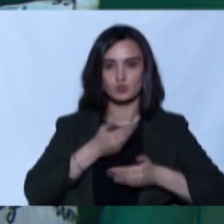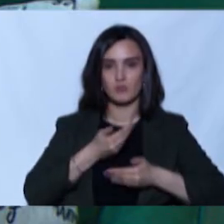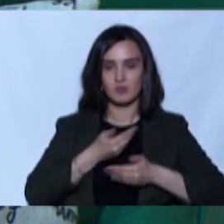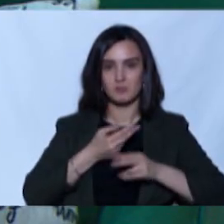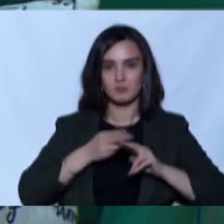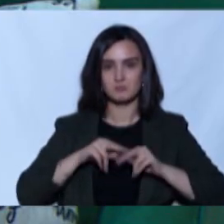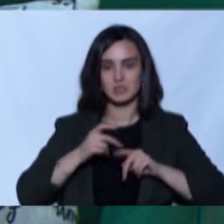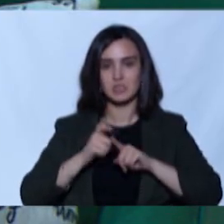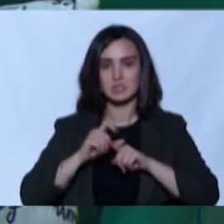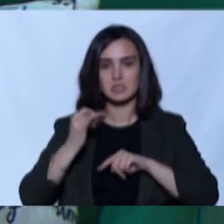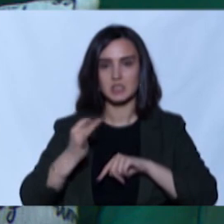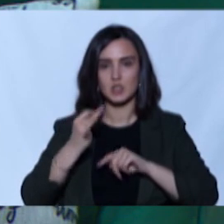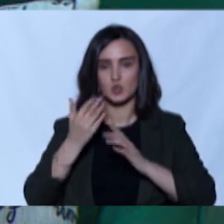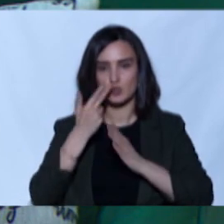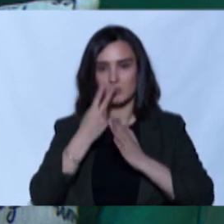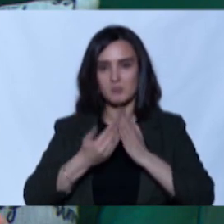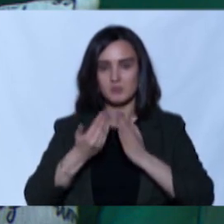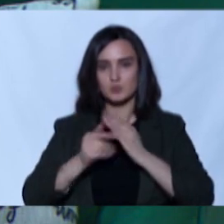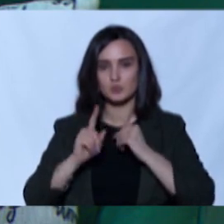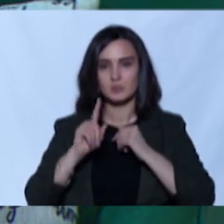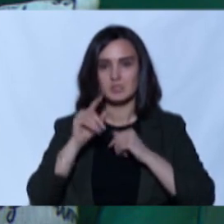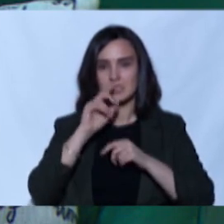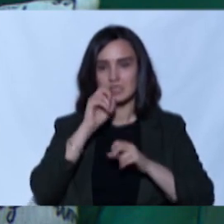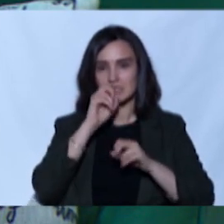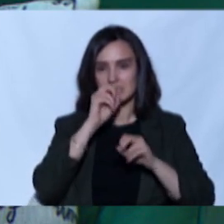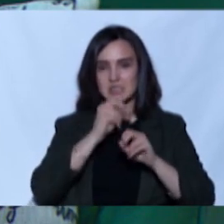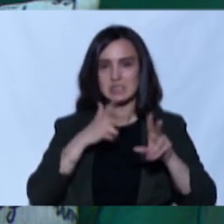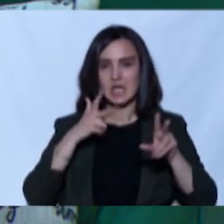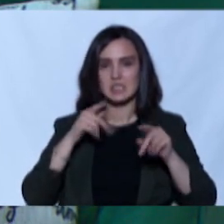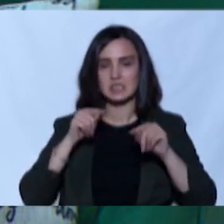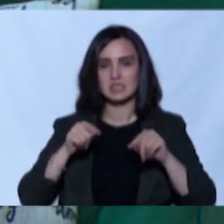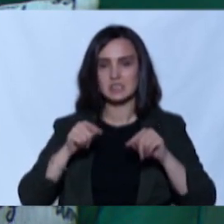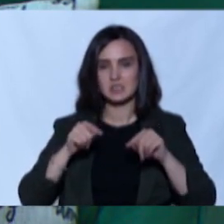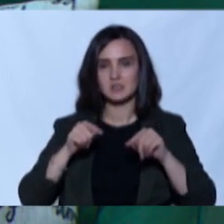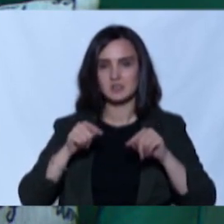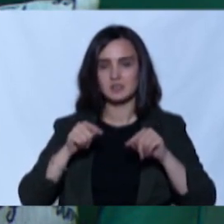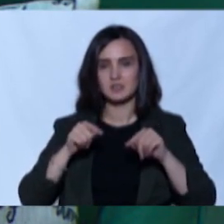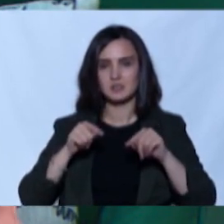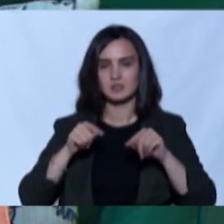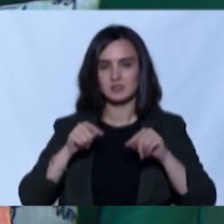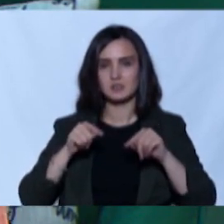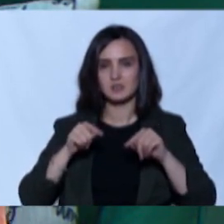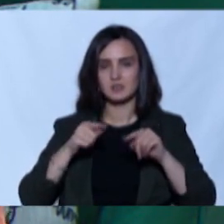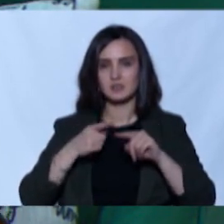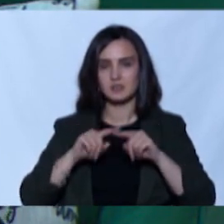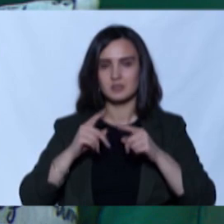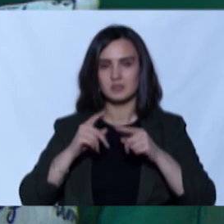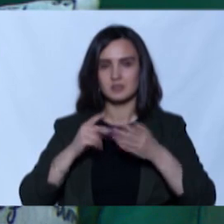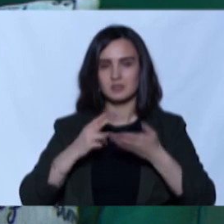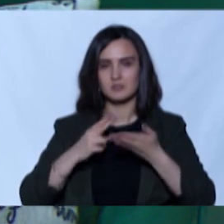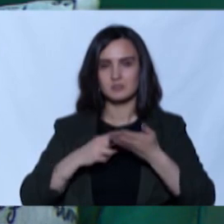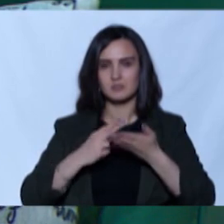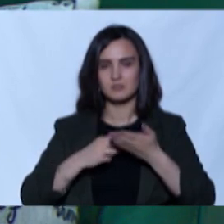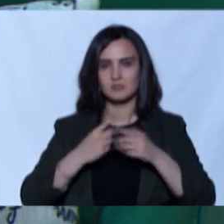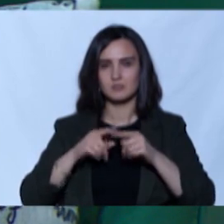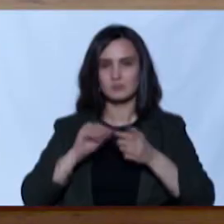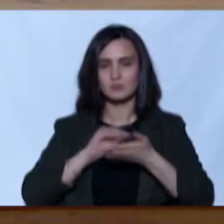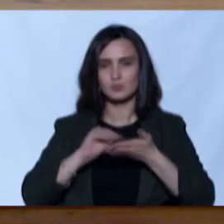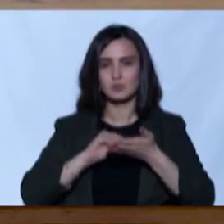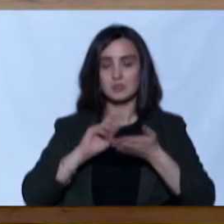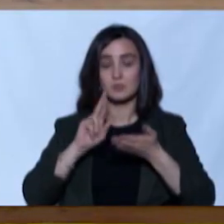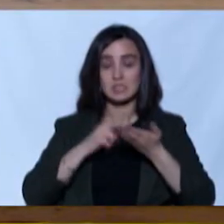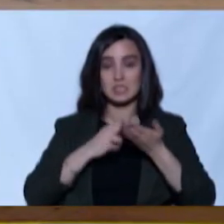good example that comes to mind is Stanley Kubrick's 2001 A Space Odyssey, which is based on a book itself. And in the book and the